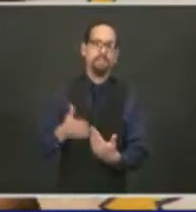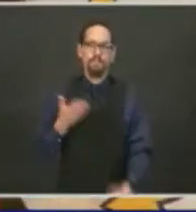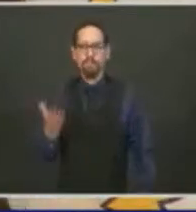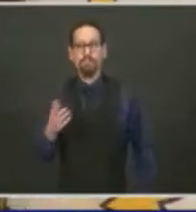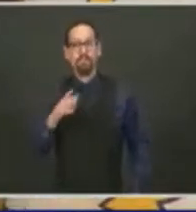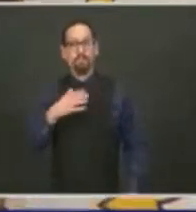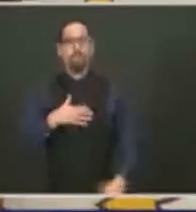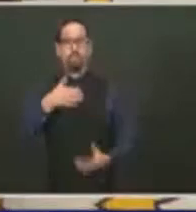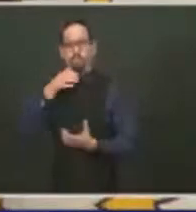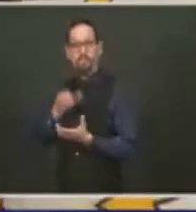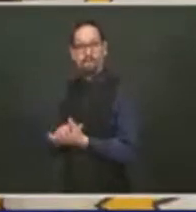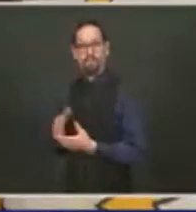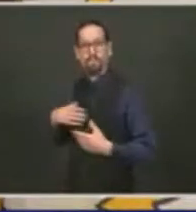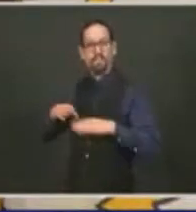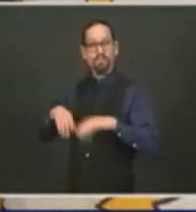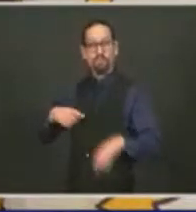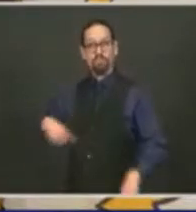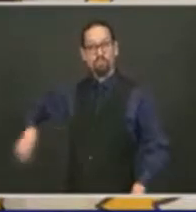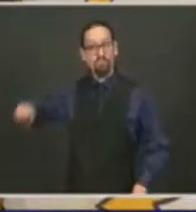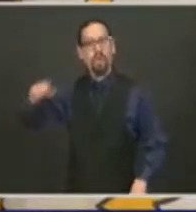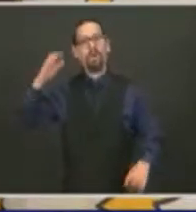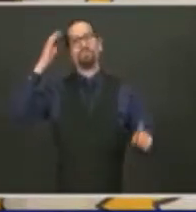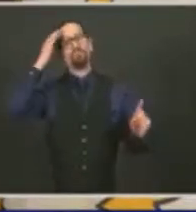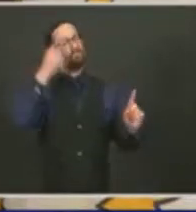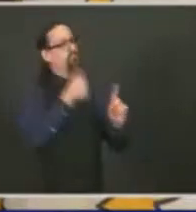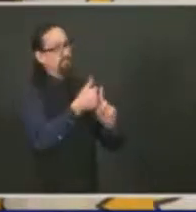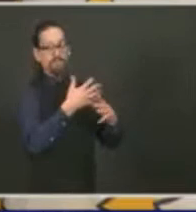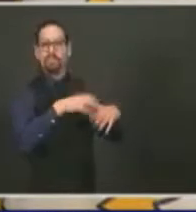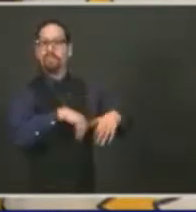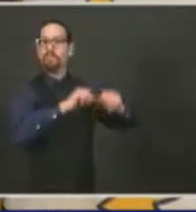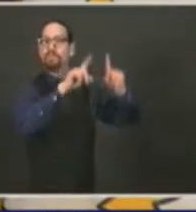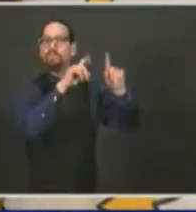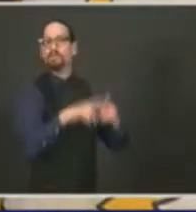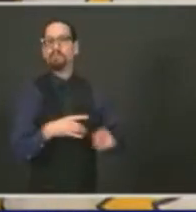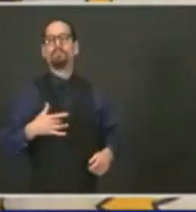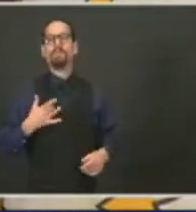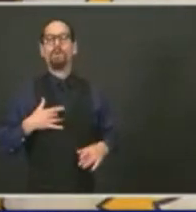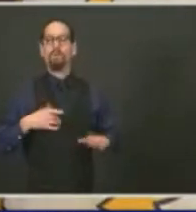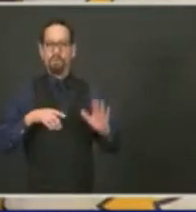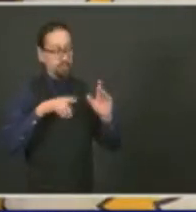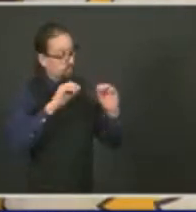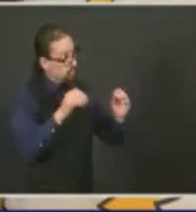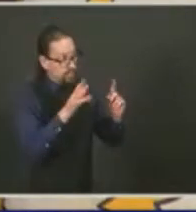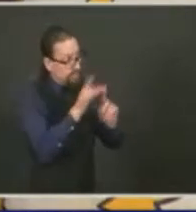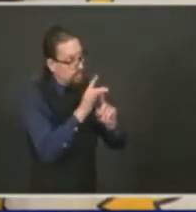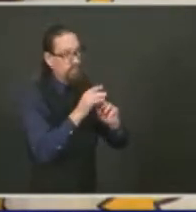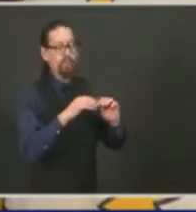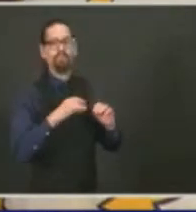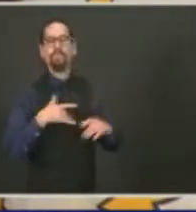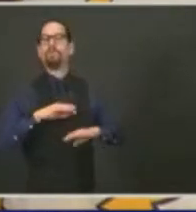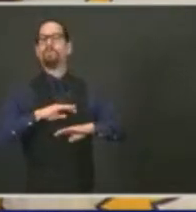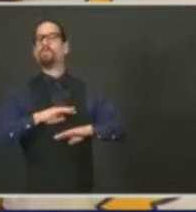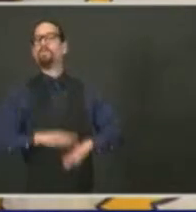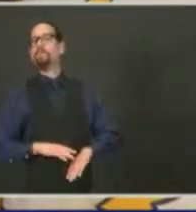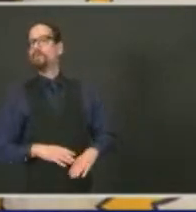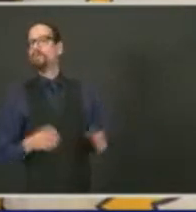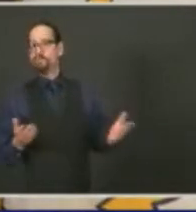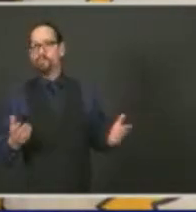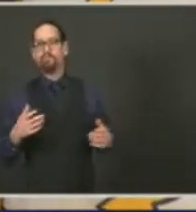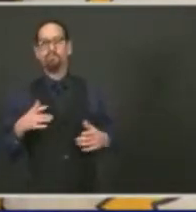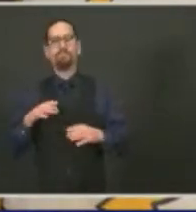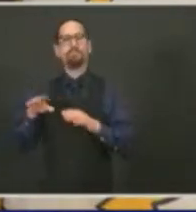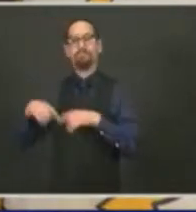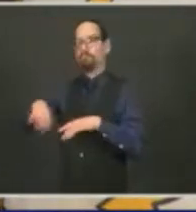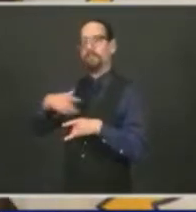tested. Everybody was pretty calm when they realized I was negative. And I just thought that was interesting. I didn't see that coming. A little bit of family reassurance knowing this isn't